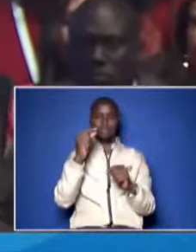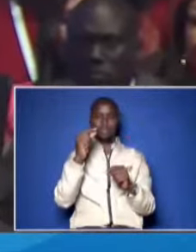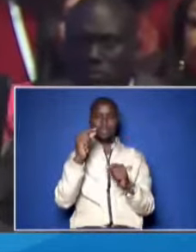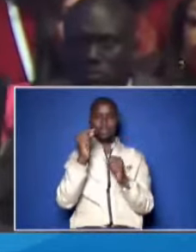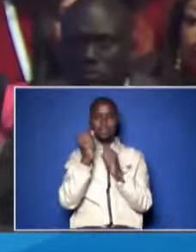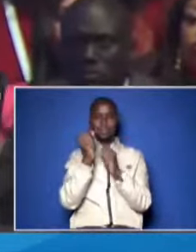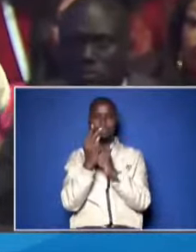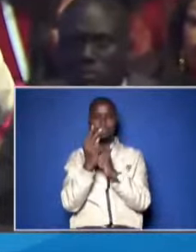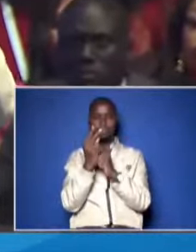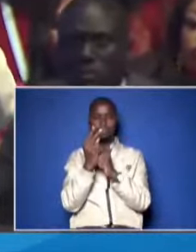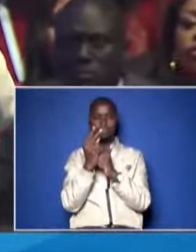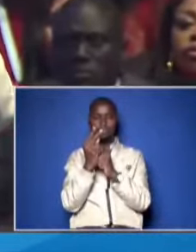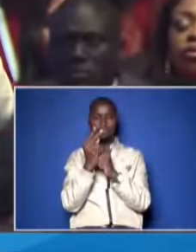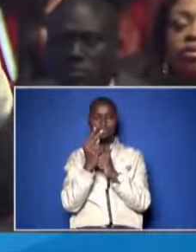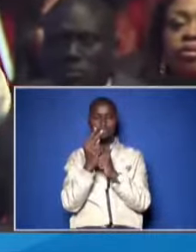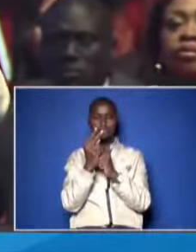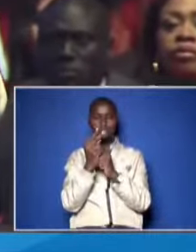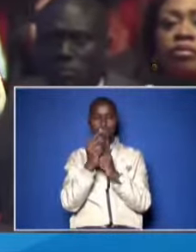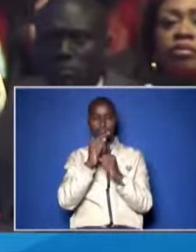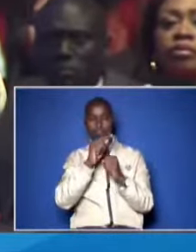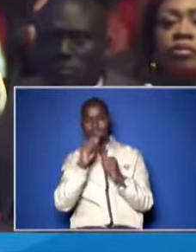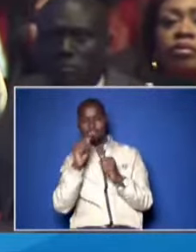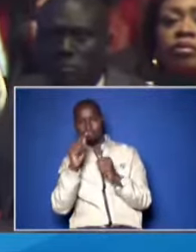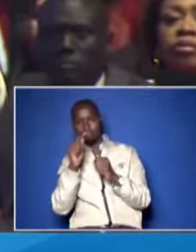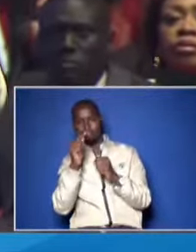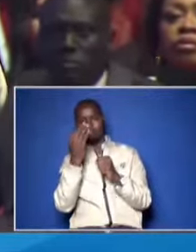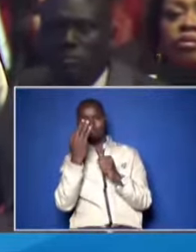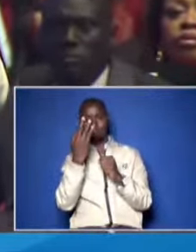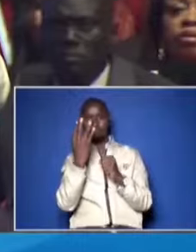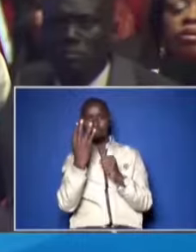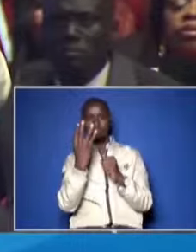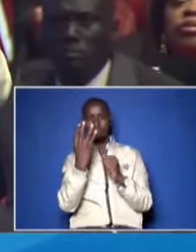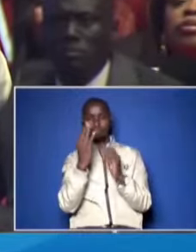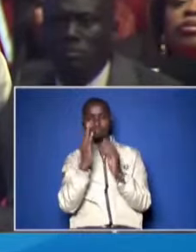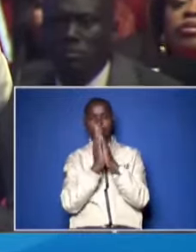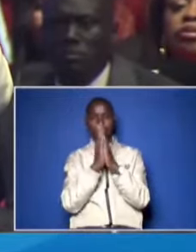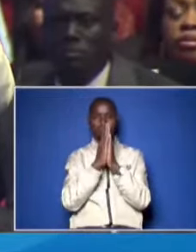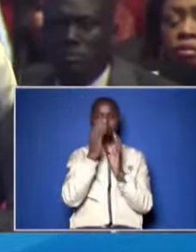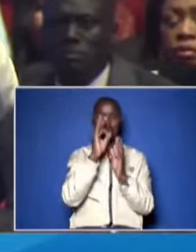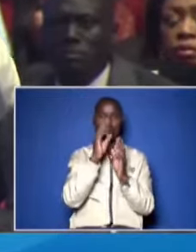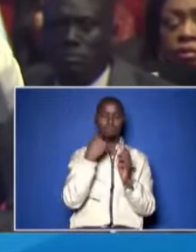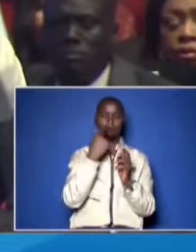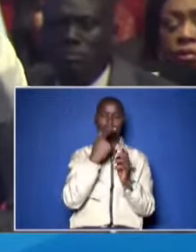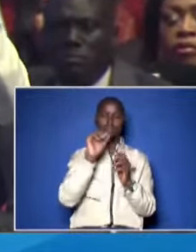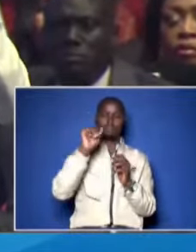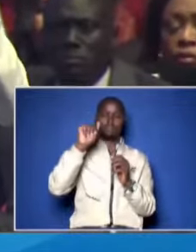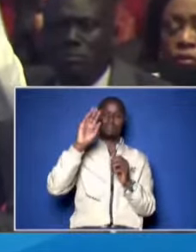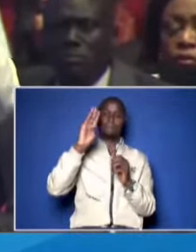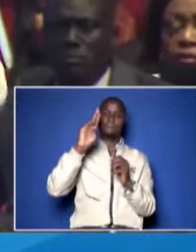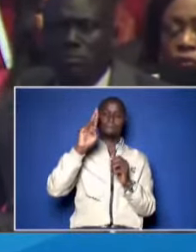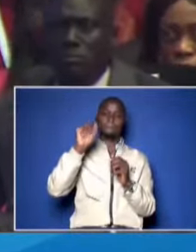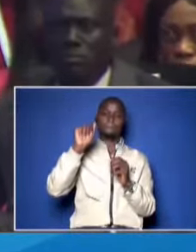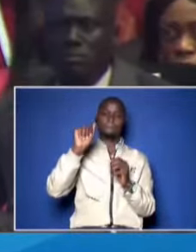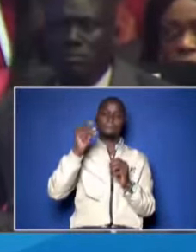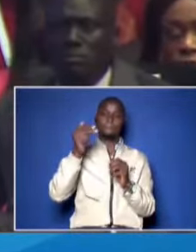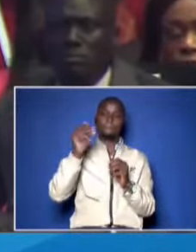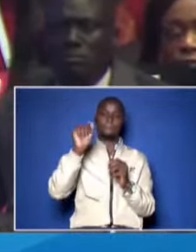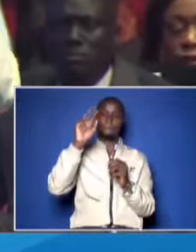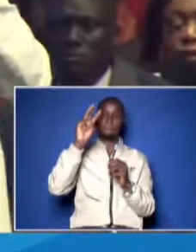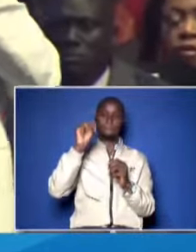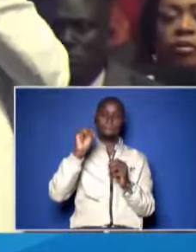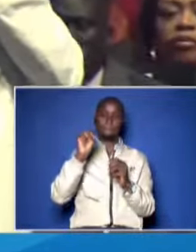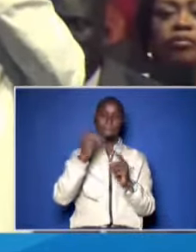12 24 the story of Abraham from